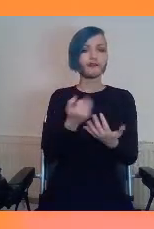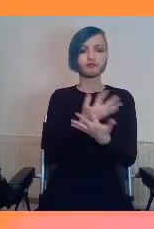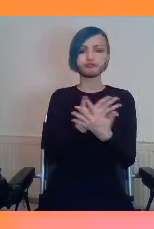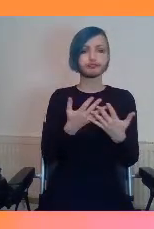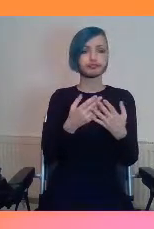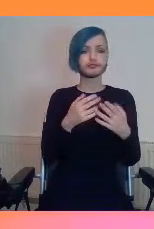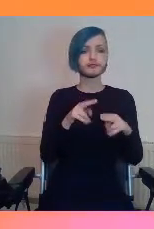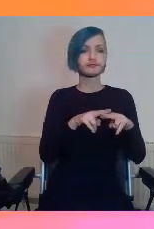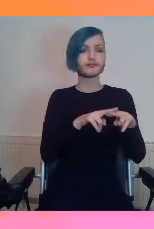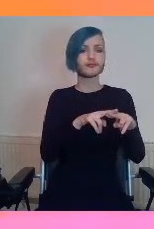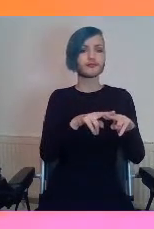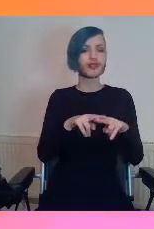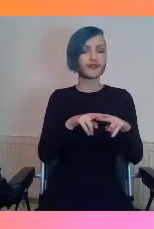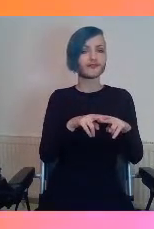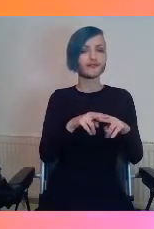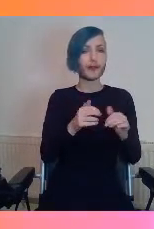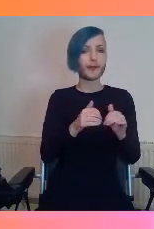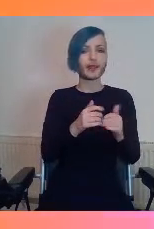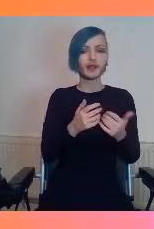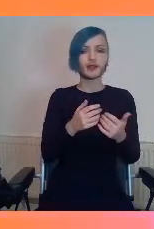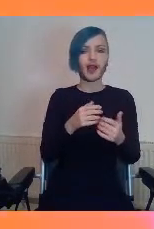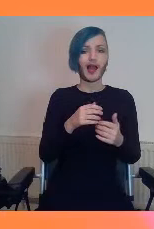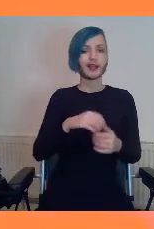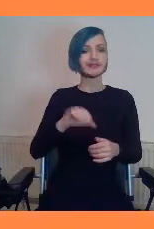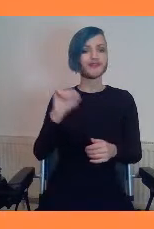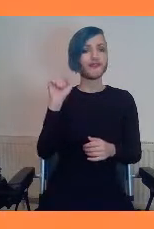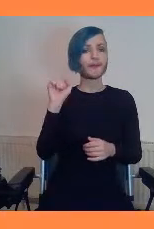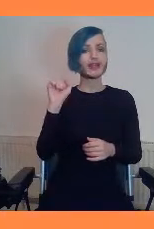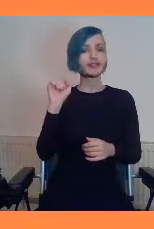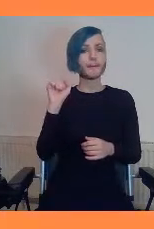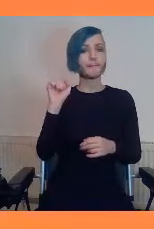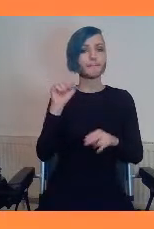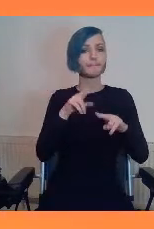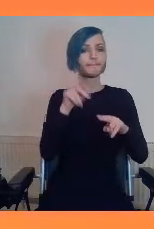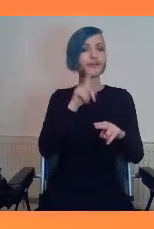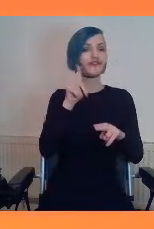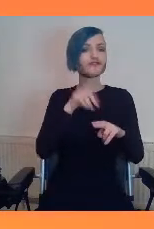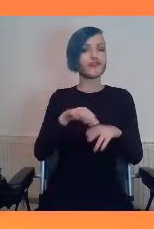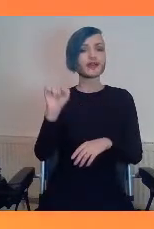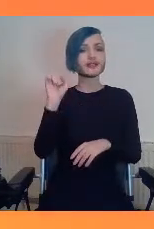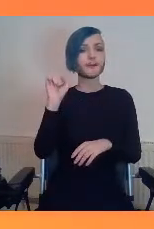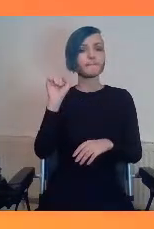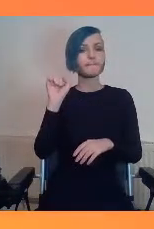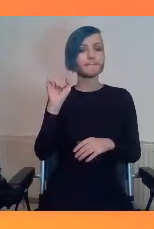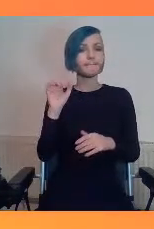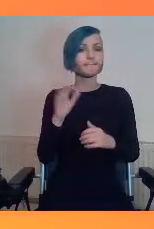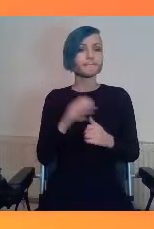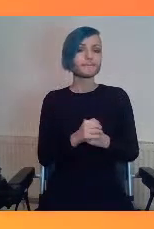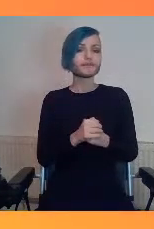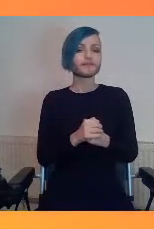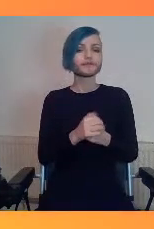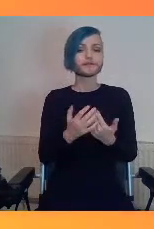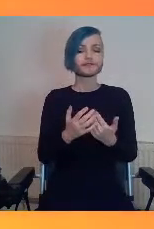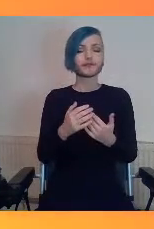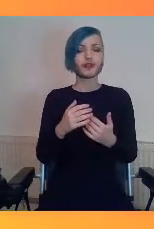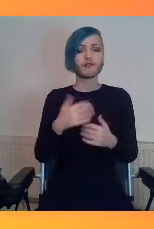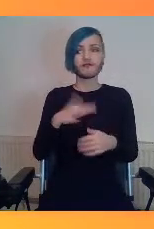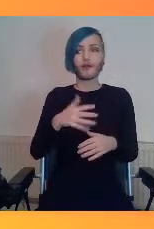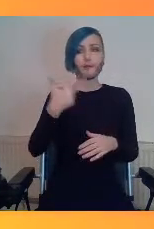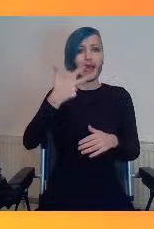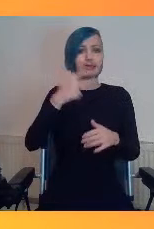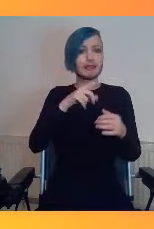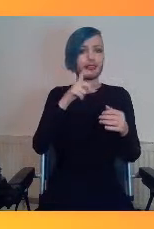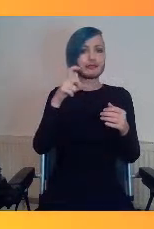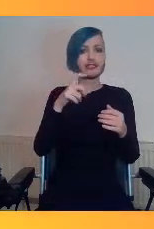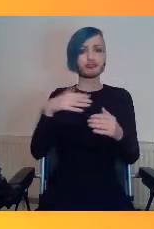feminism in 18th century, 17th century, and so on. So we decided to talk to people, and we